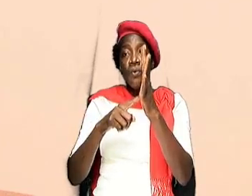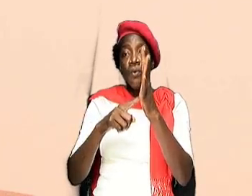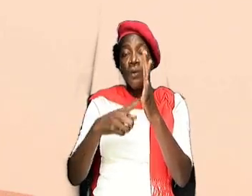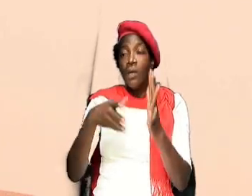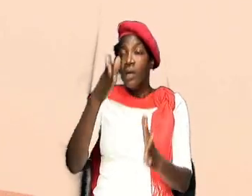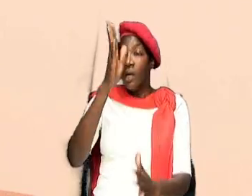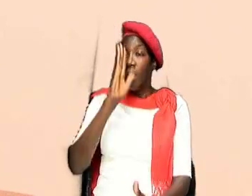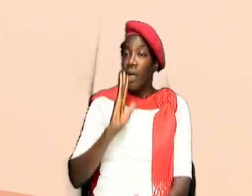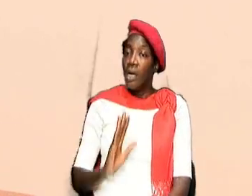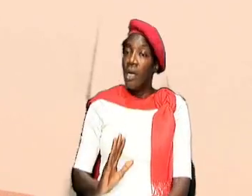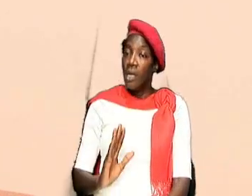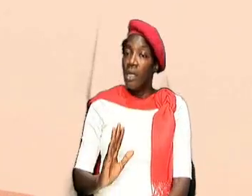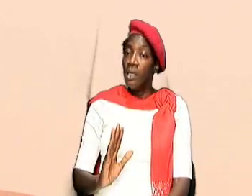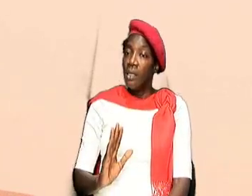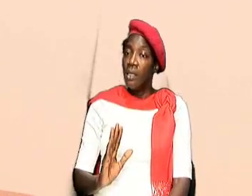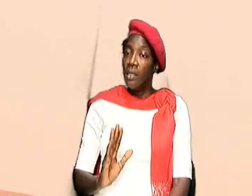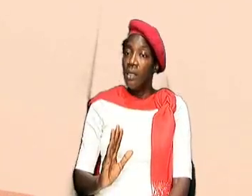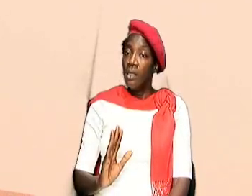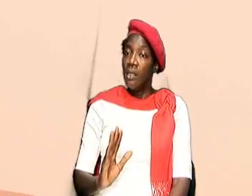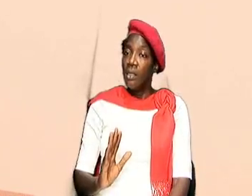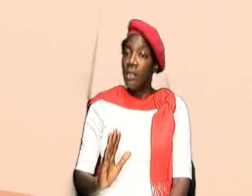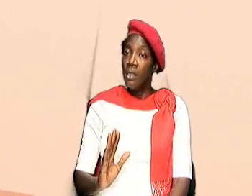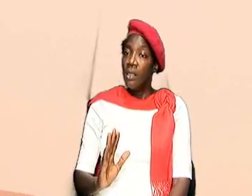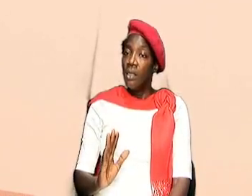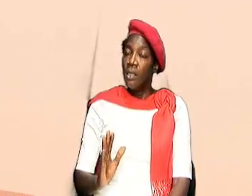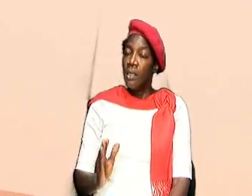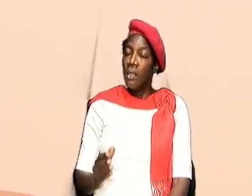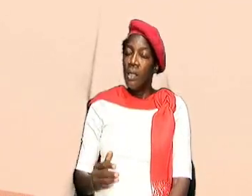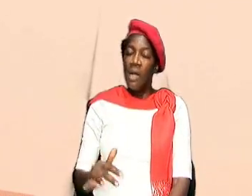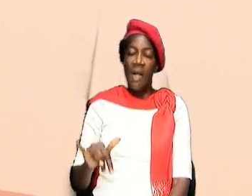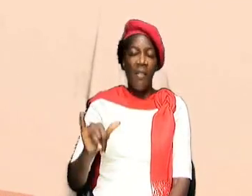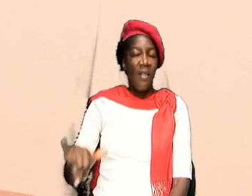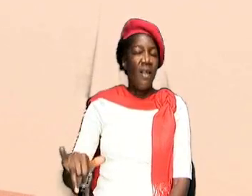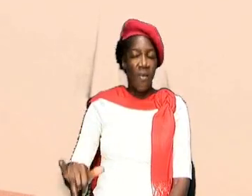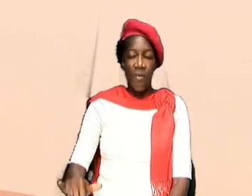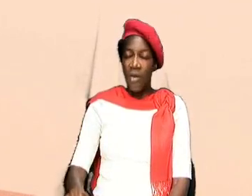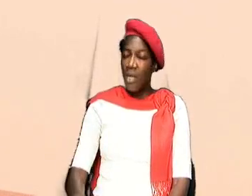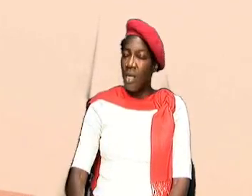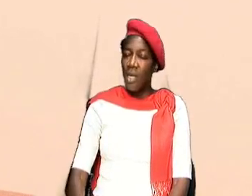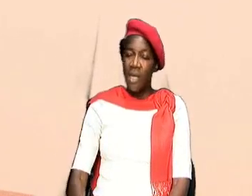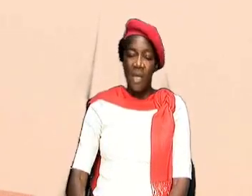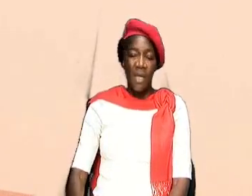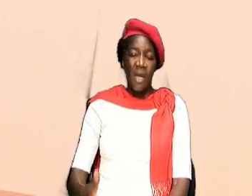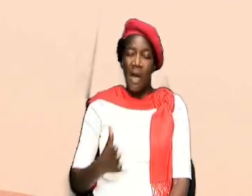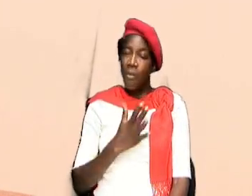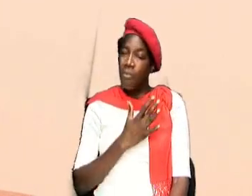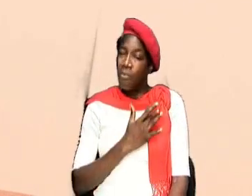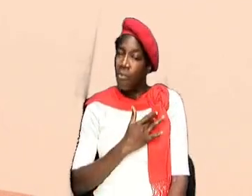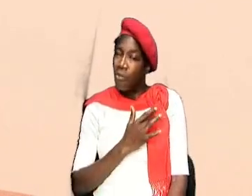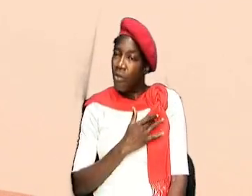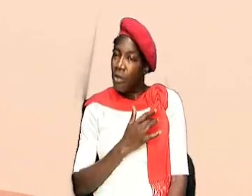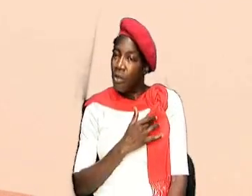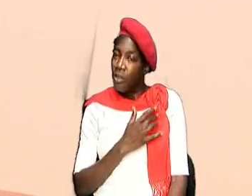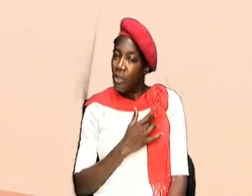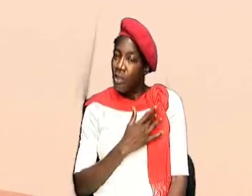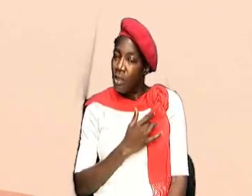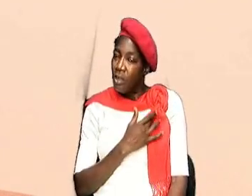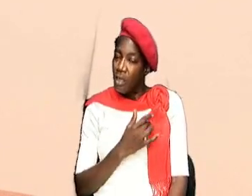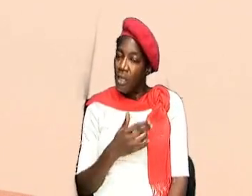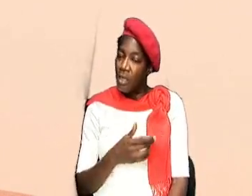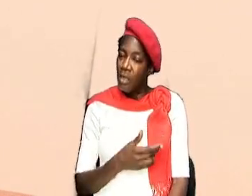God that, you know, we really appreciate what he has done and what he is doing for